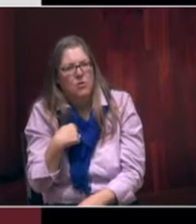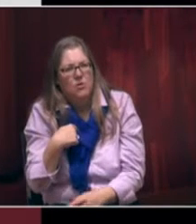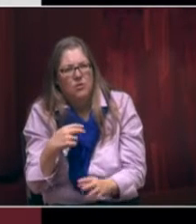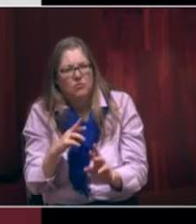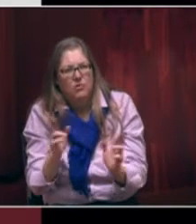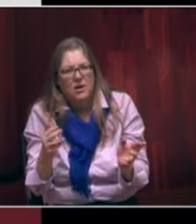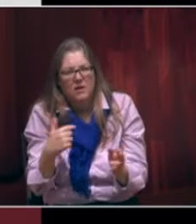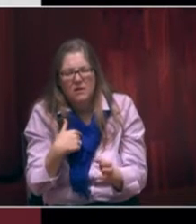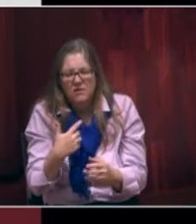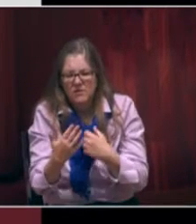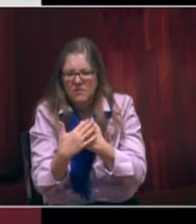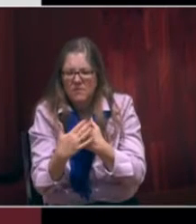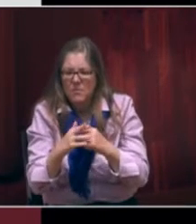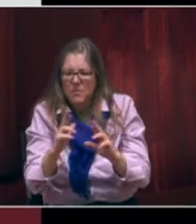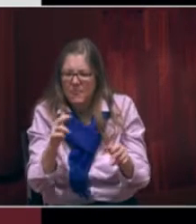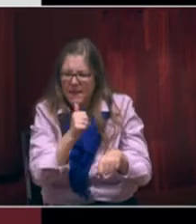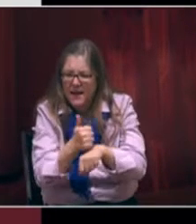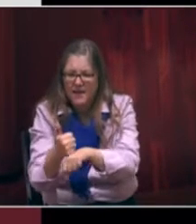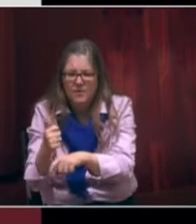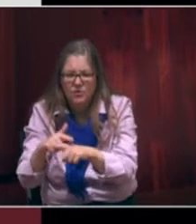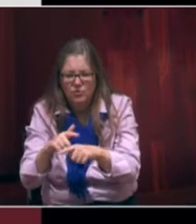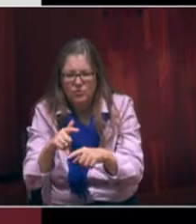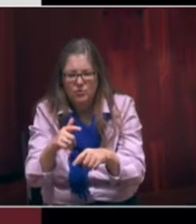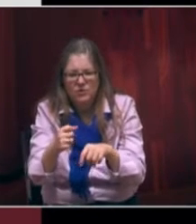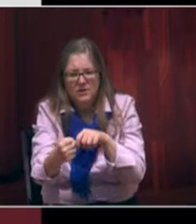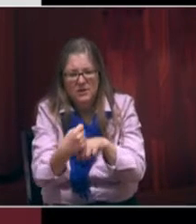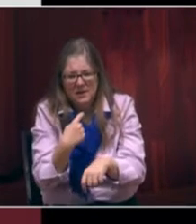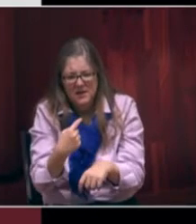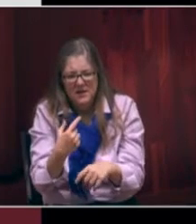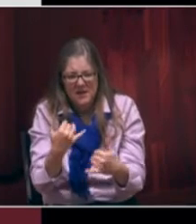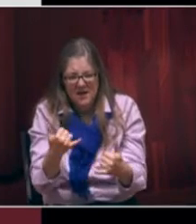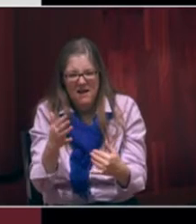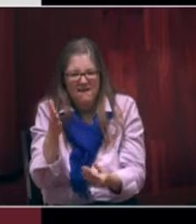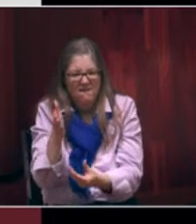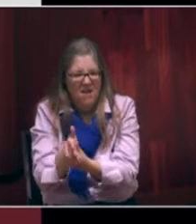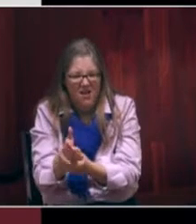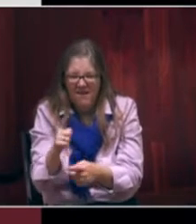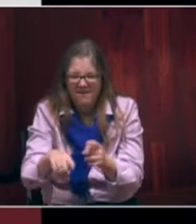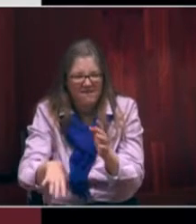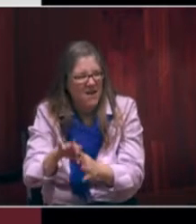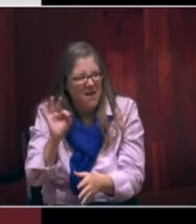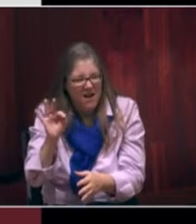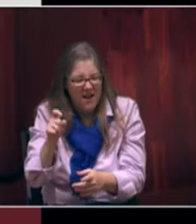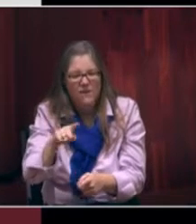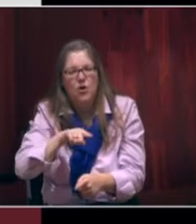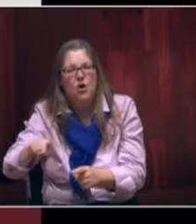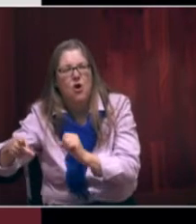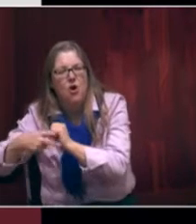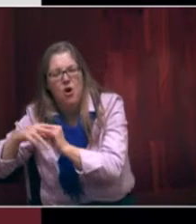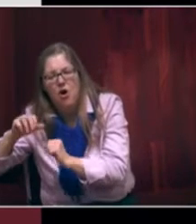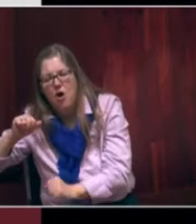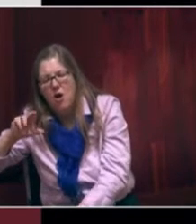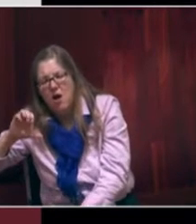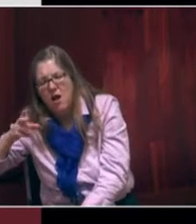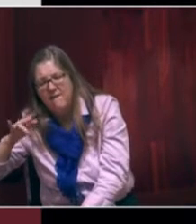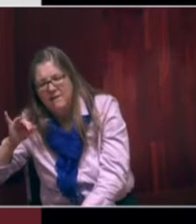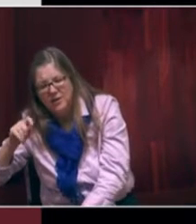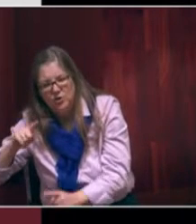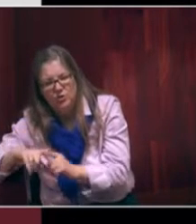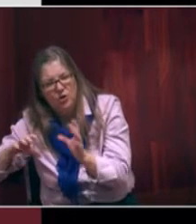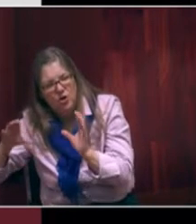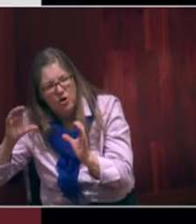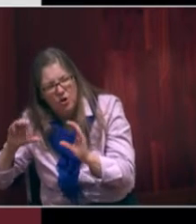could have yourself set up to get an email that says, hey, the file's not found. You wouldn't have to go into ARCUS and look. You'd immediately